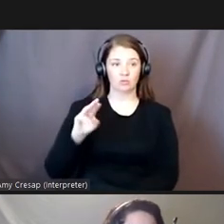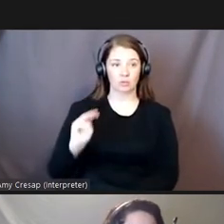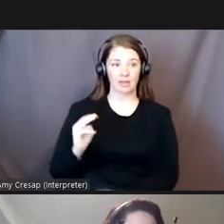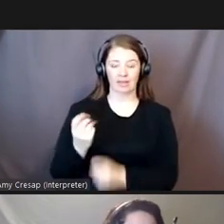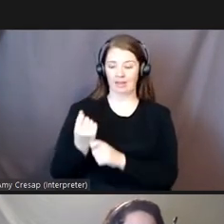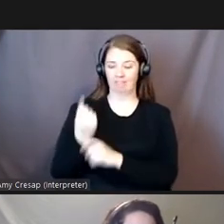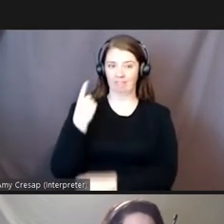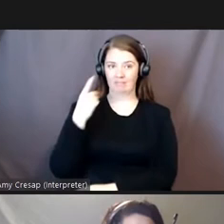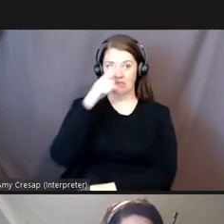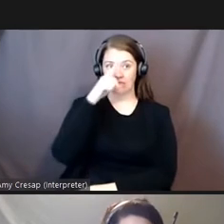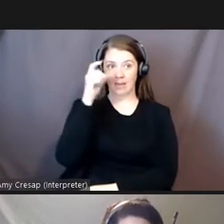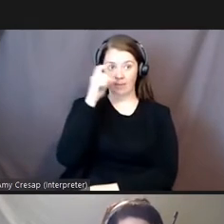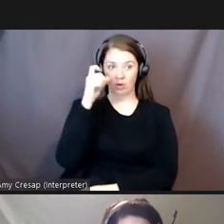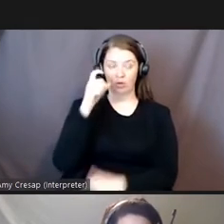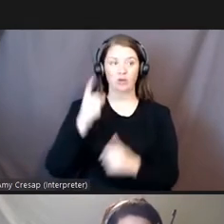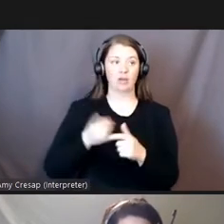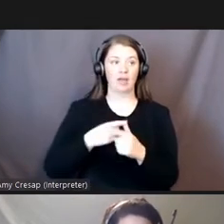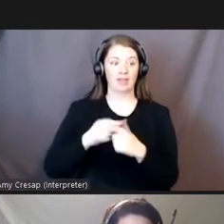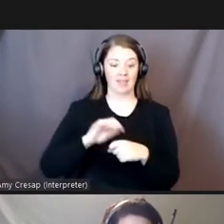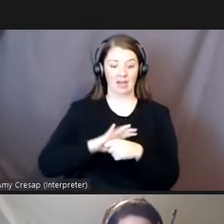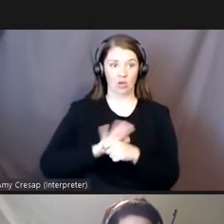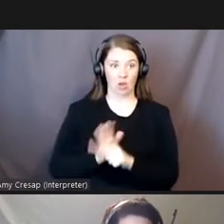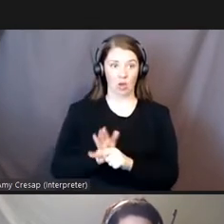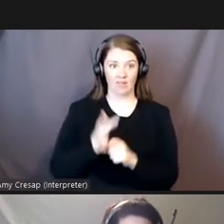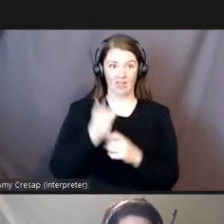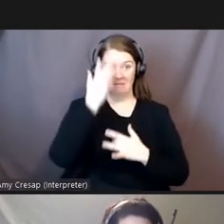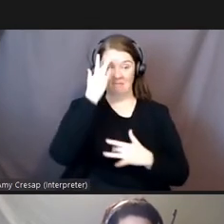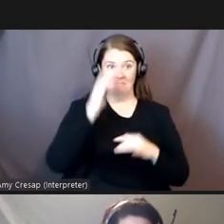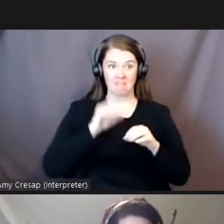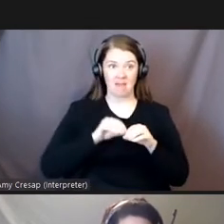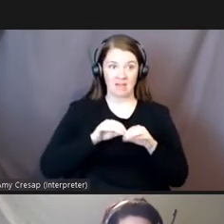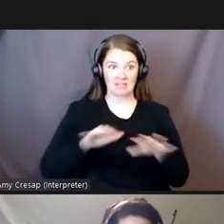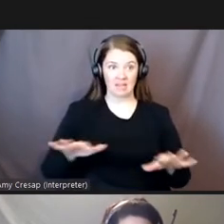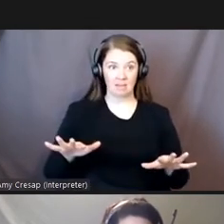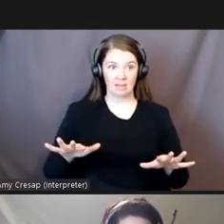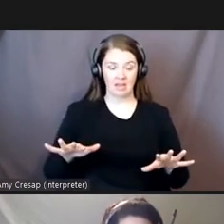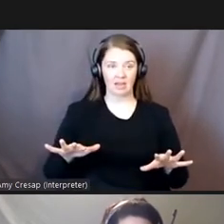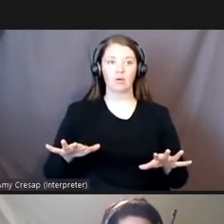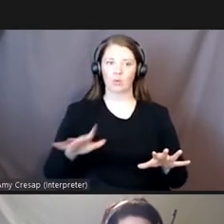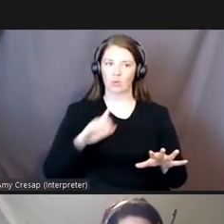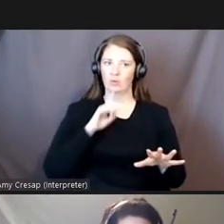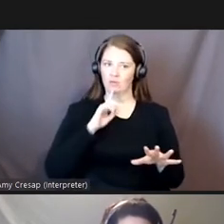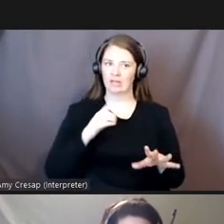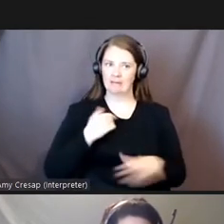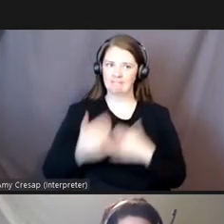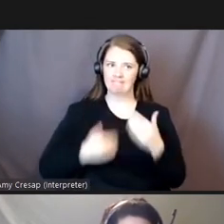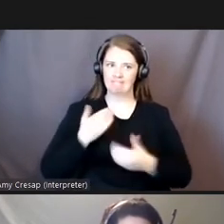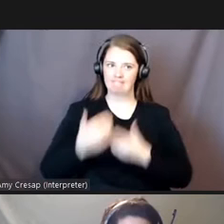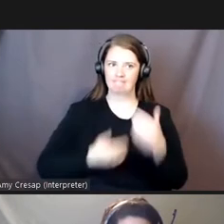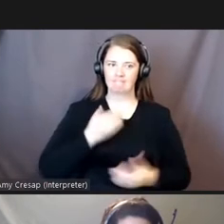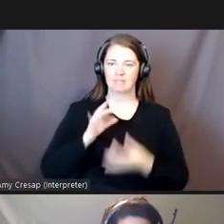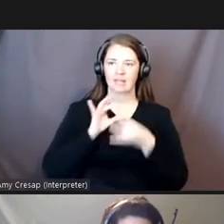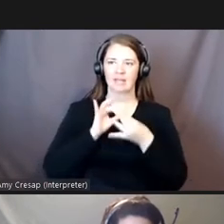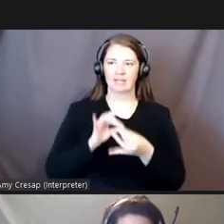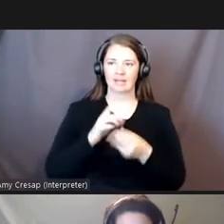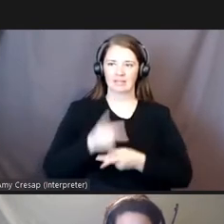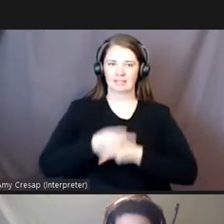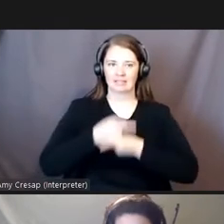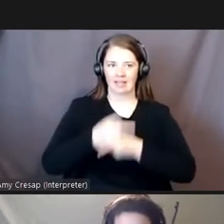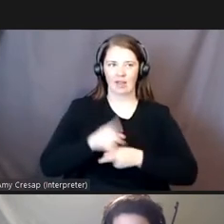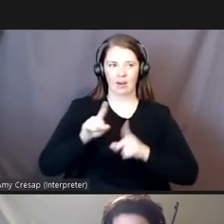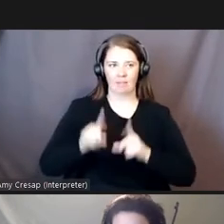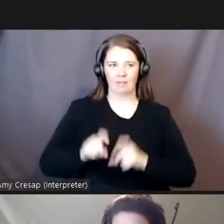the COVID-19 pandemic, that kind of expedited the Connected Care Pilot,